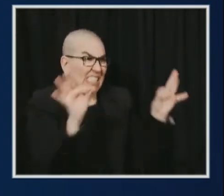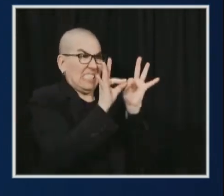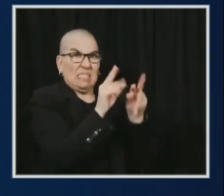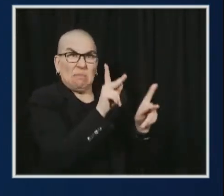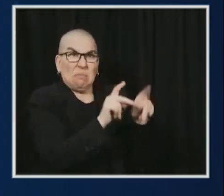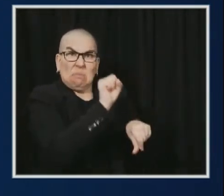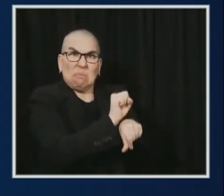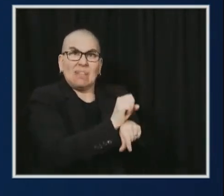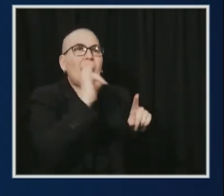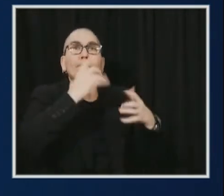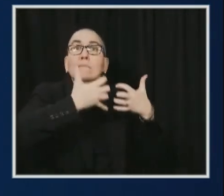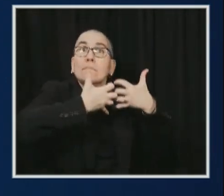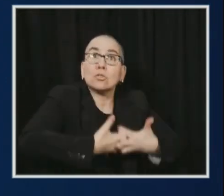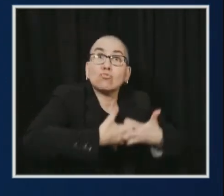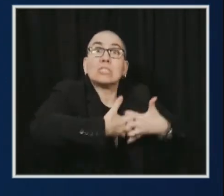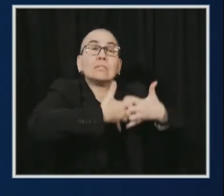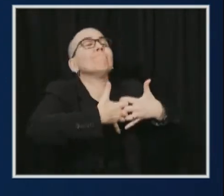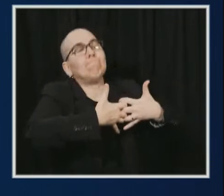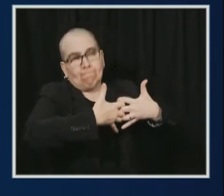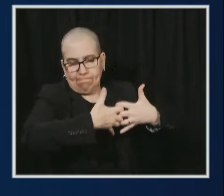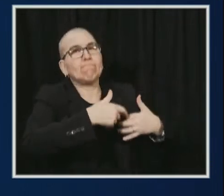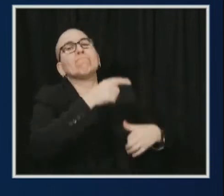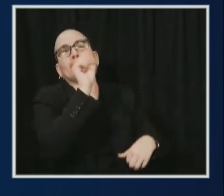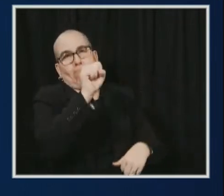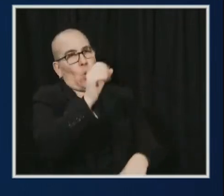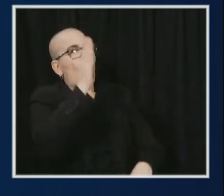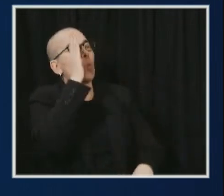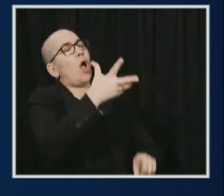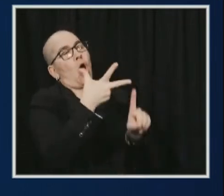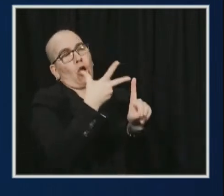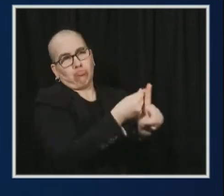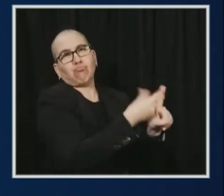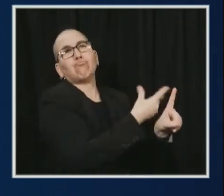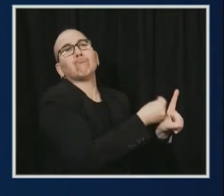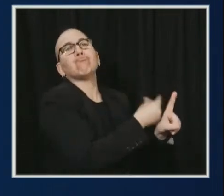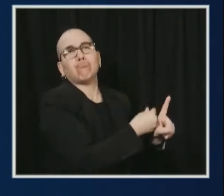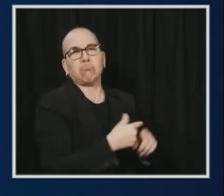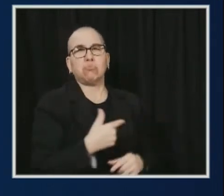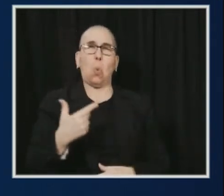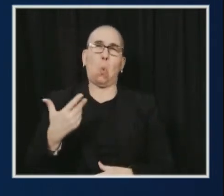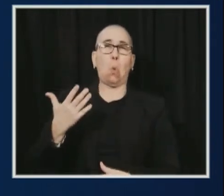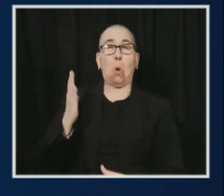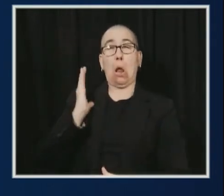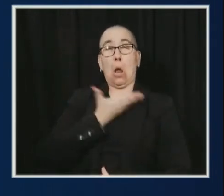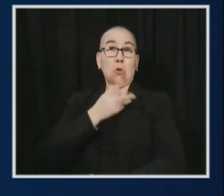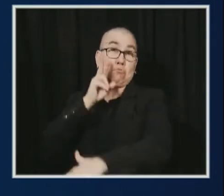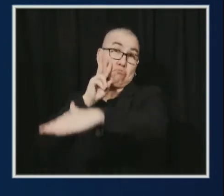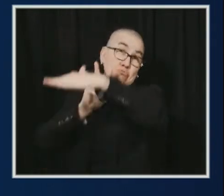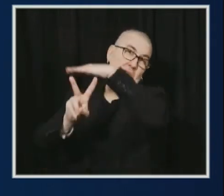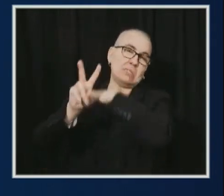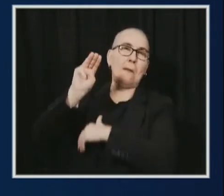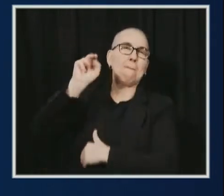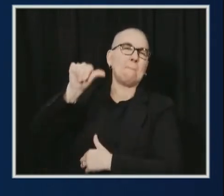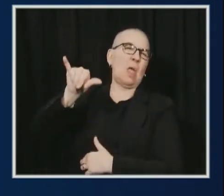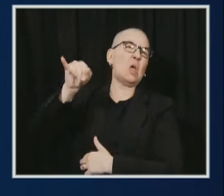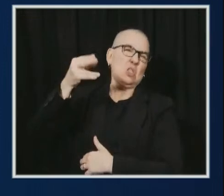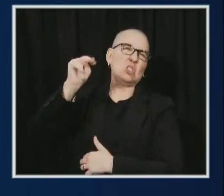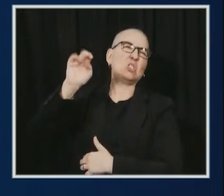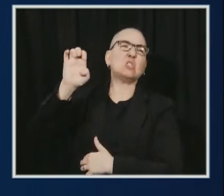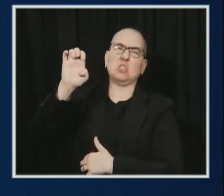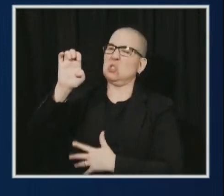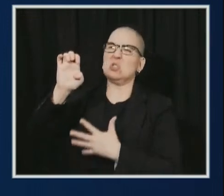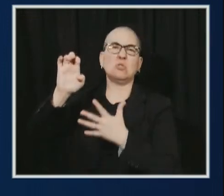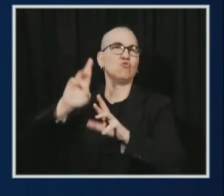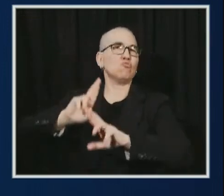function will be vaccinated. So by this May-June timeframe, we will be to the point where we're able to